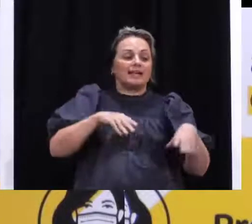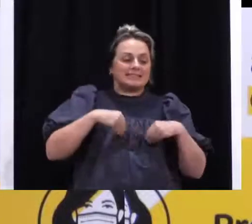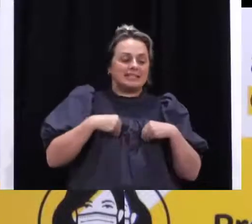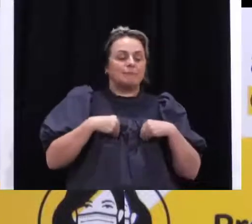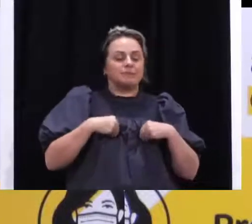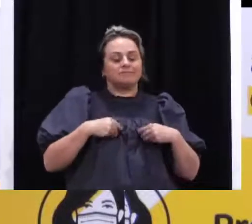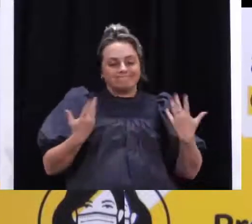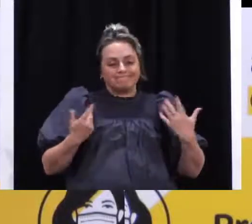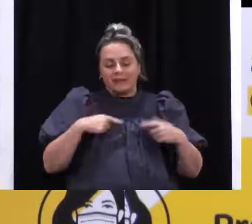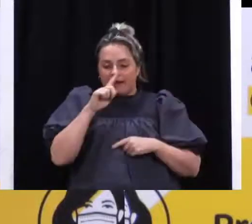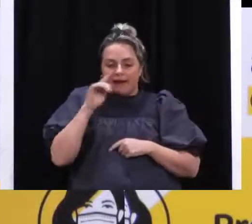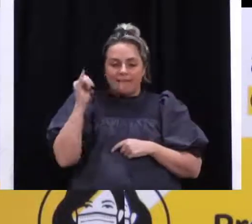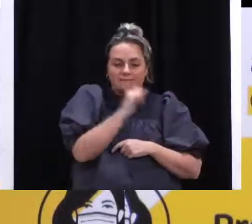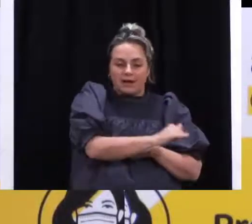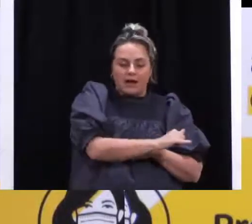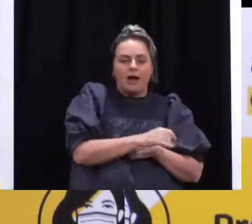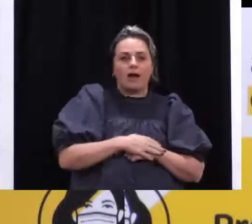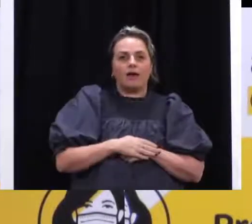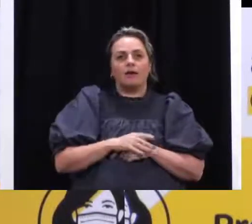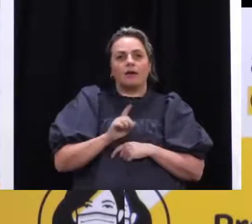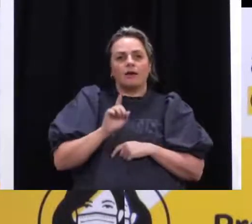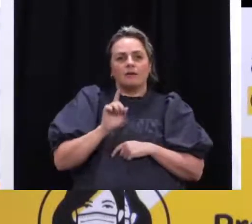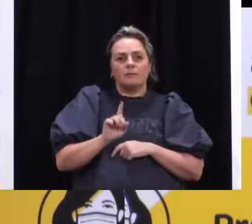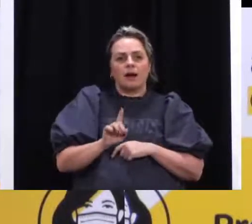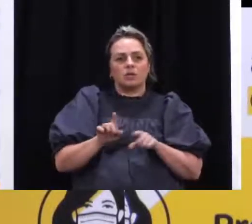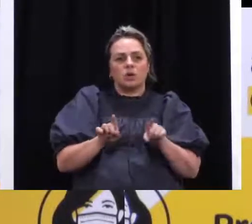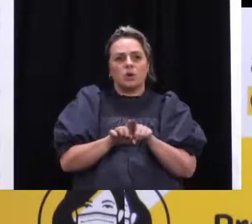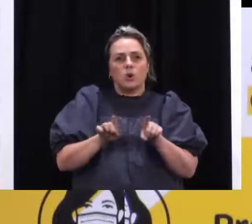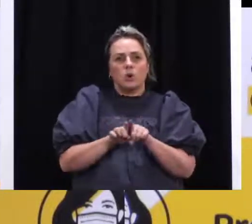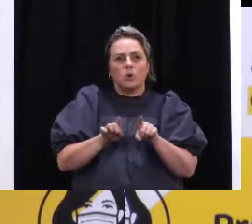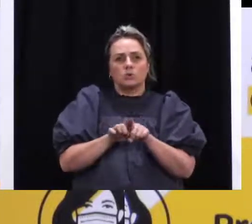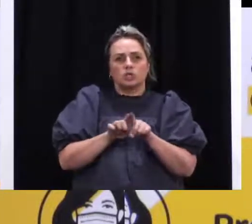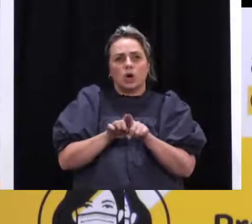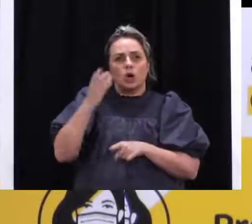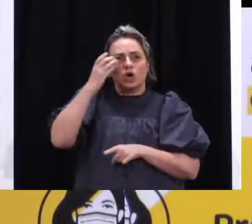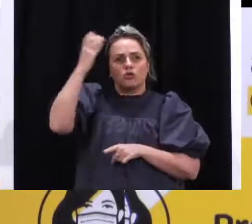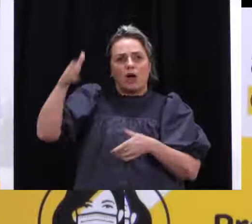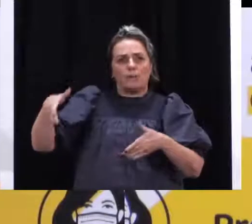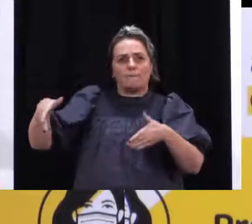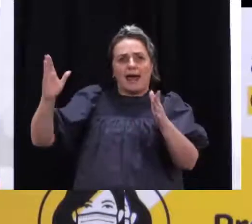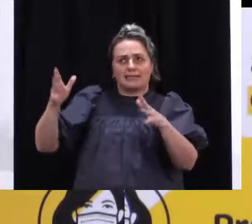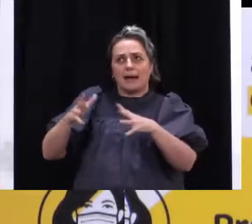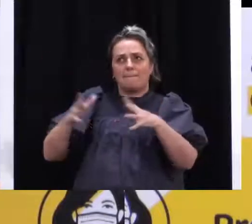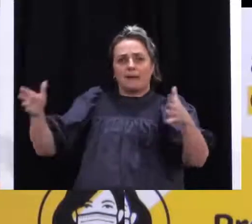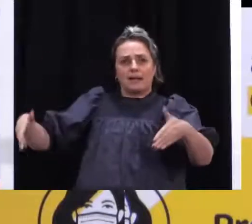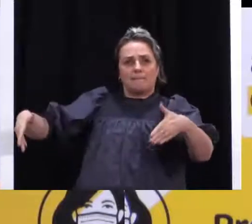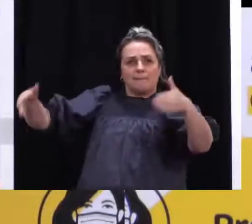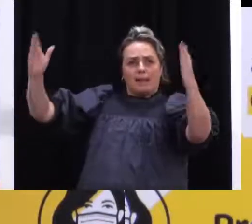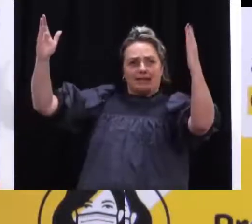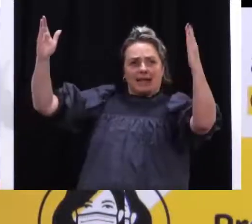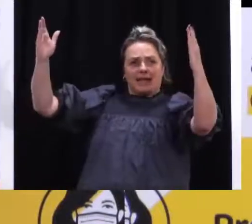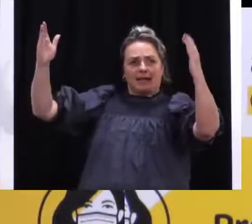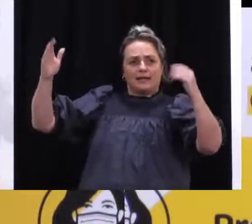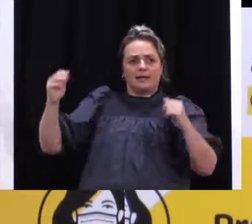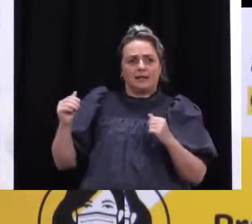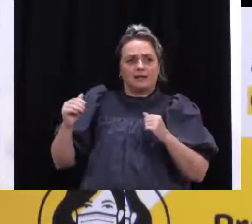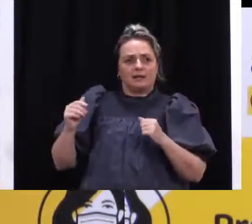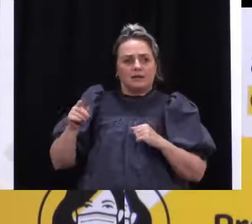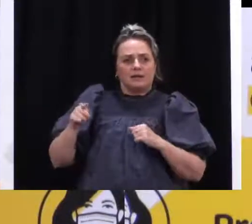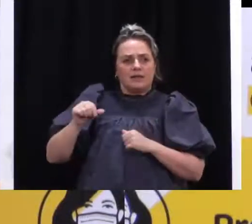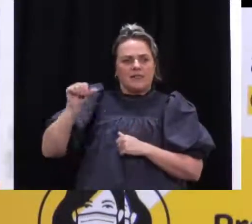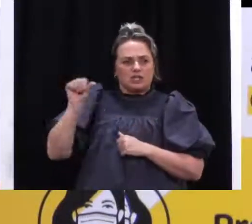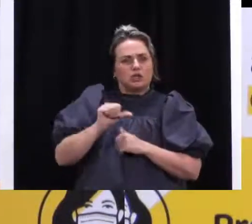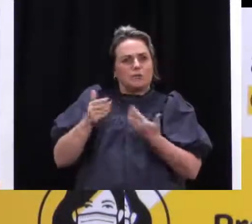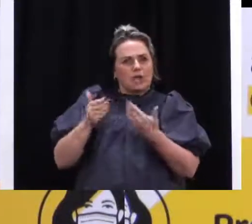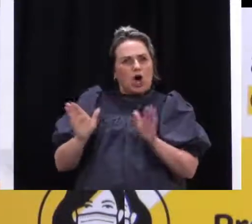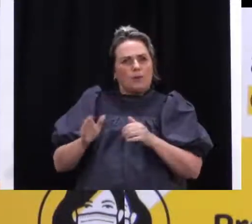it also reasonable for people to expect that a large facility like the Crown Plaza should be on stream and shouldn't be requiring checks to